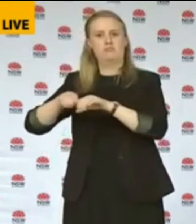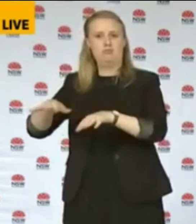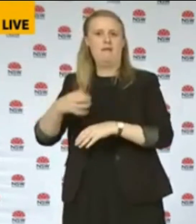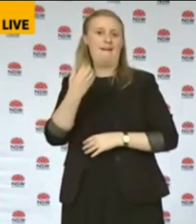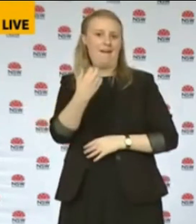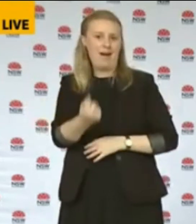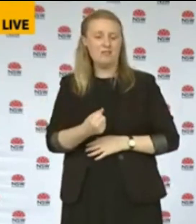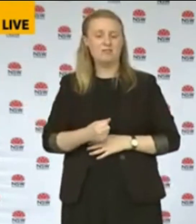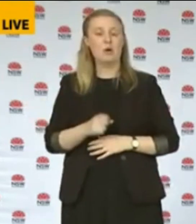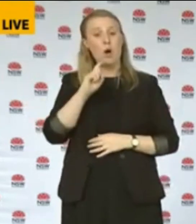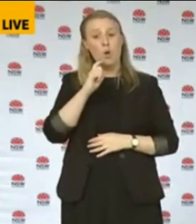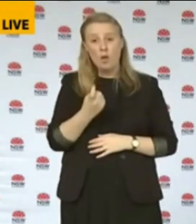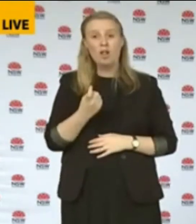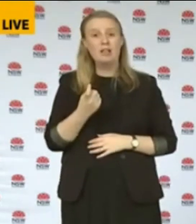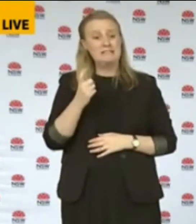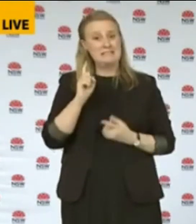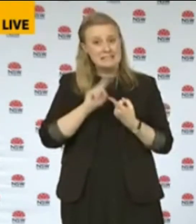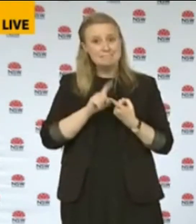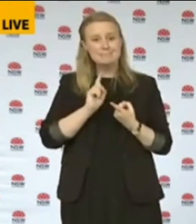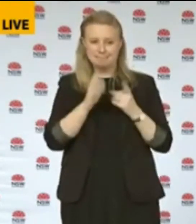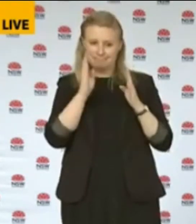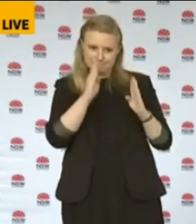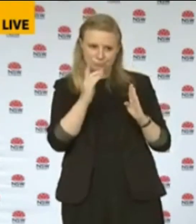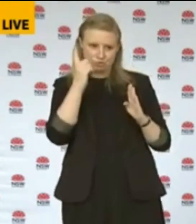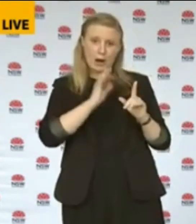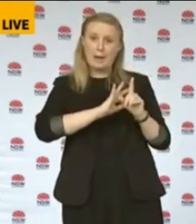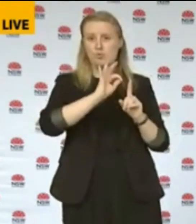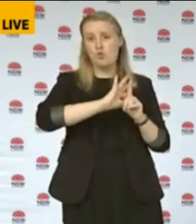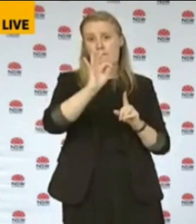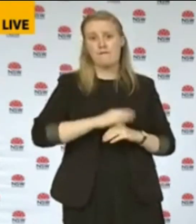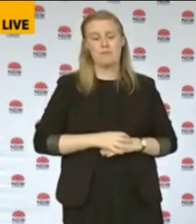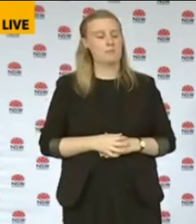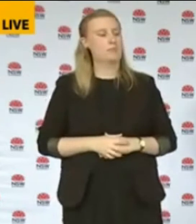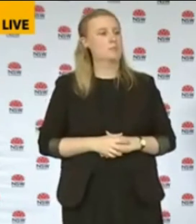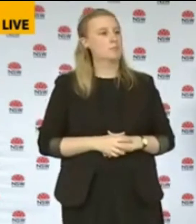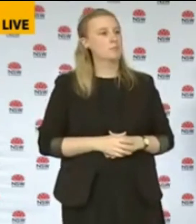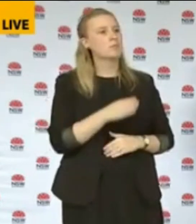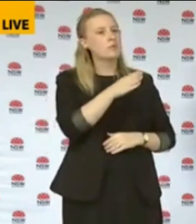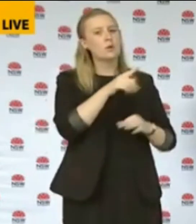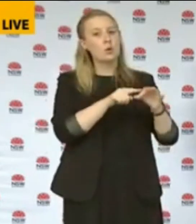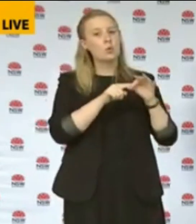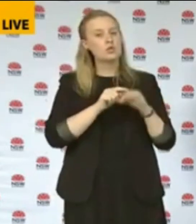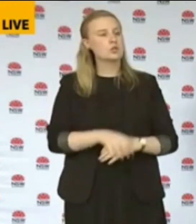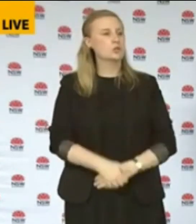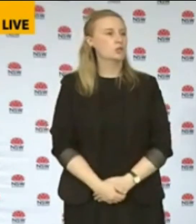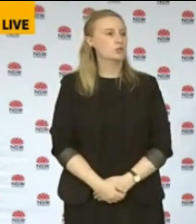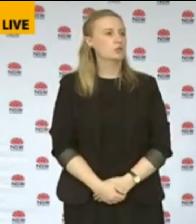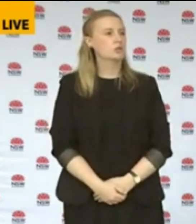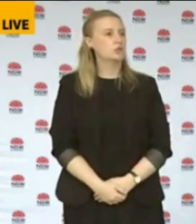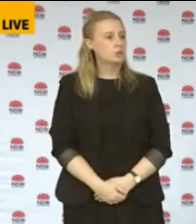but we'll keep doing whatever we can do on that regard. I'm going to ask Chris.